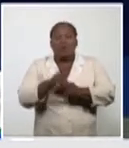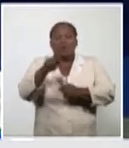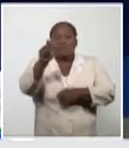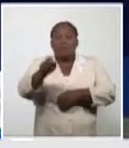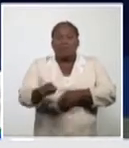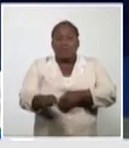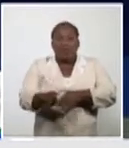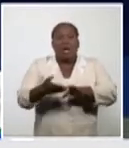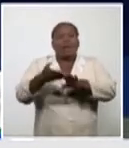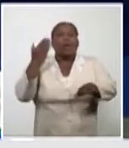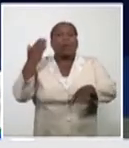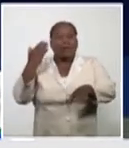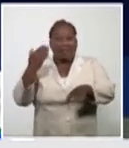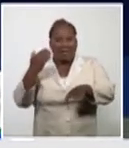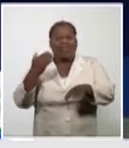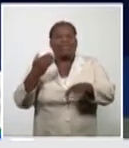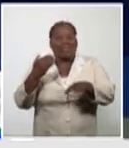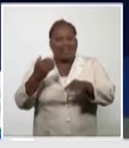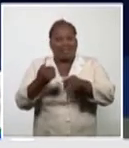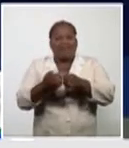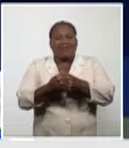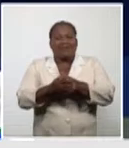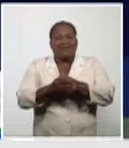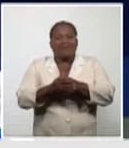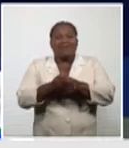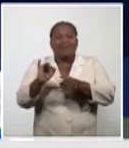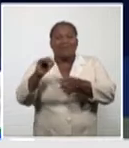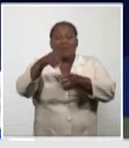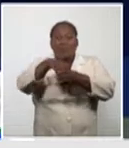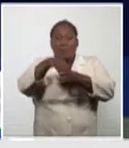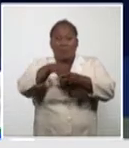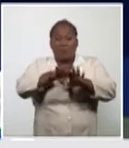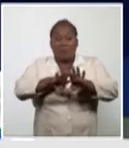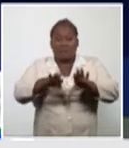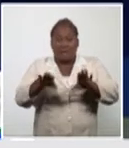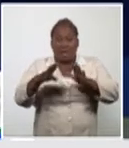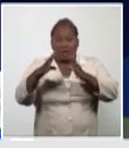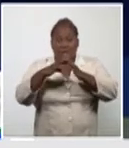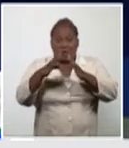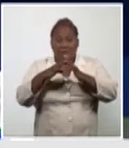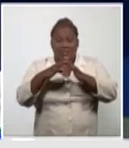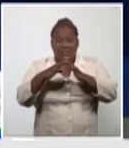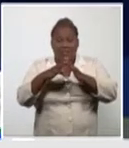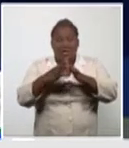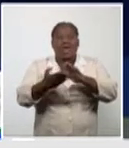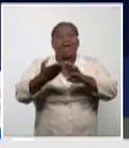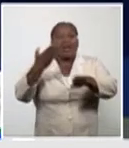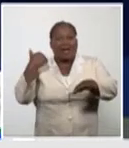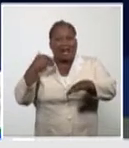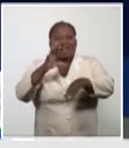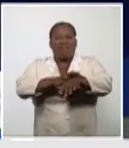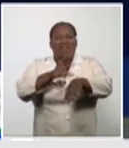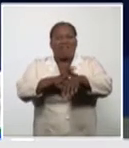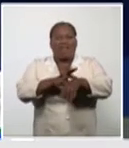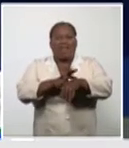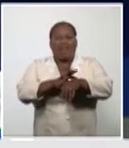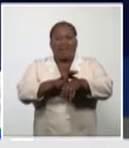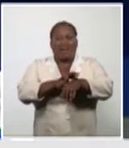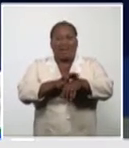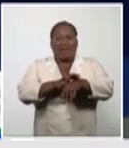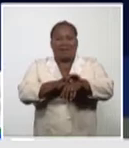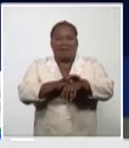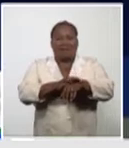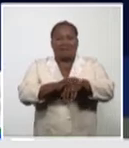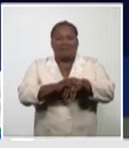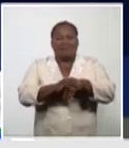have 5 patients in critical condition, 1 more compared to yesterday's figure, and 8 patients in serious condition, also 1 more